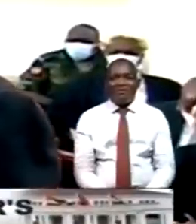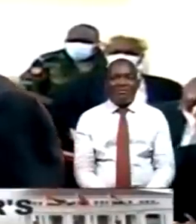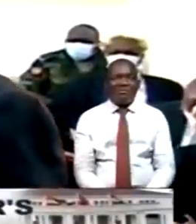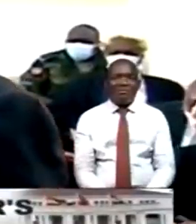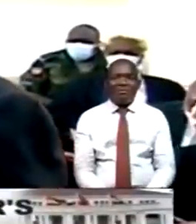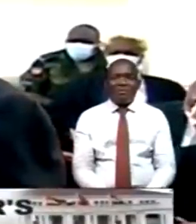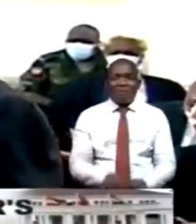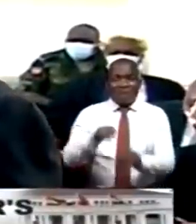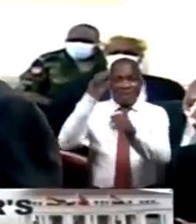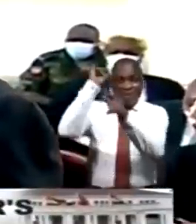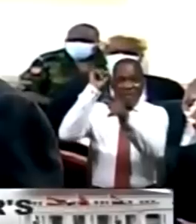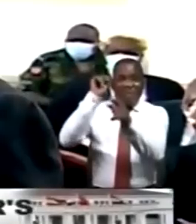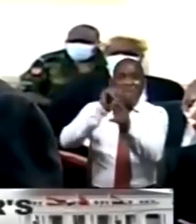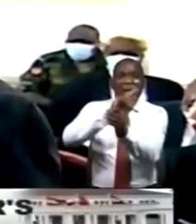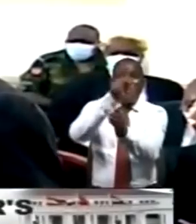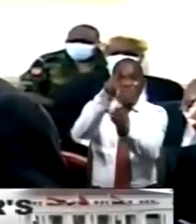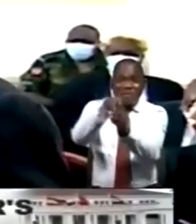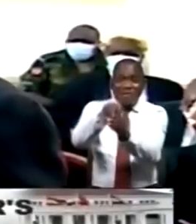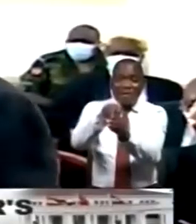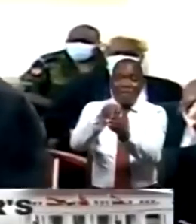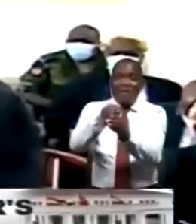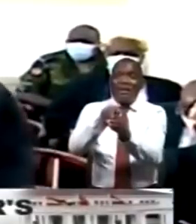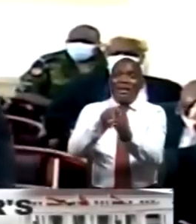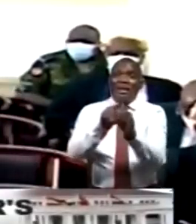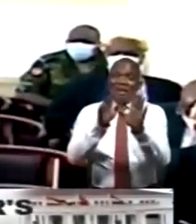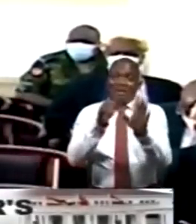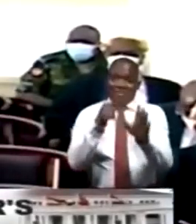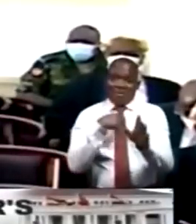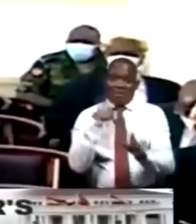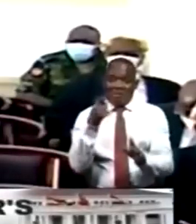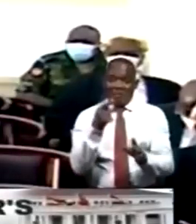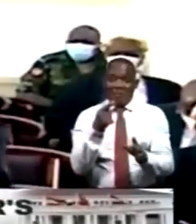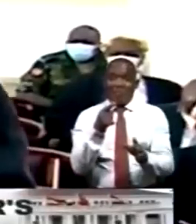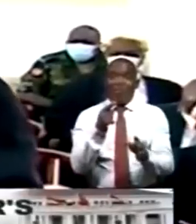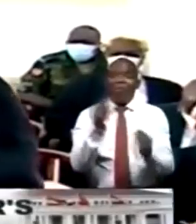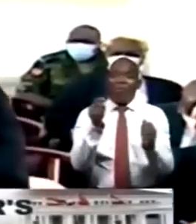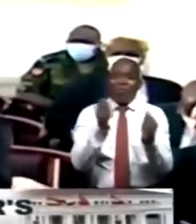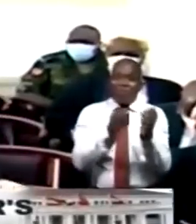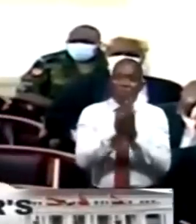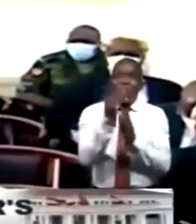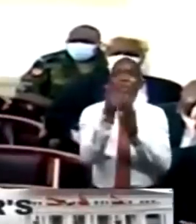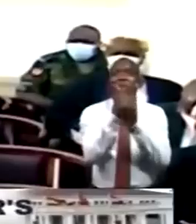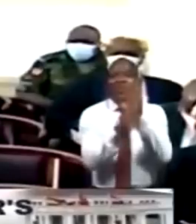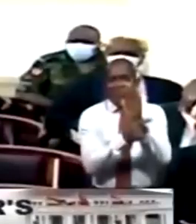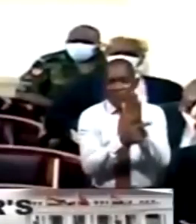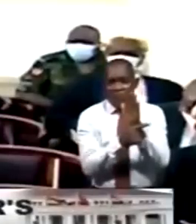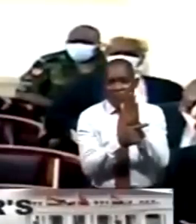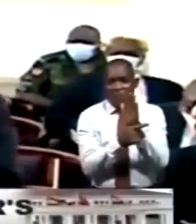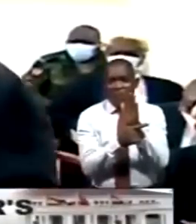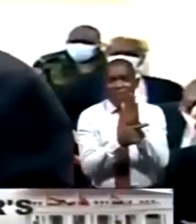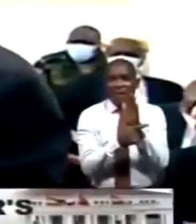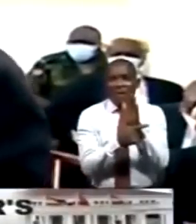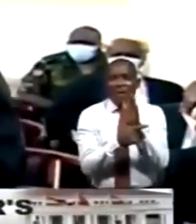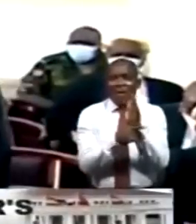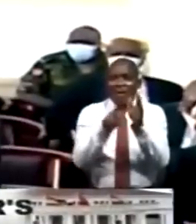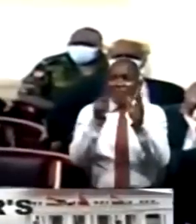He participated? My lord, I'm saying that as a matter of law. A party